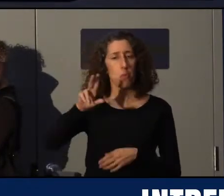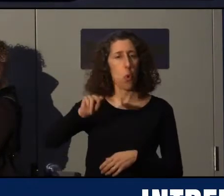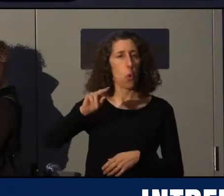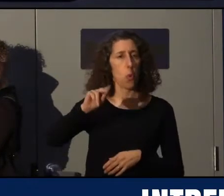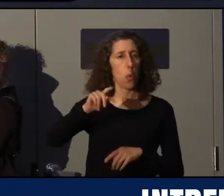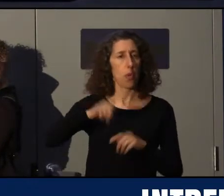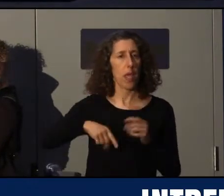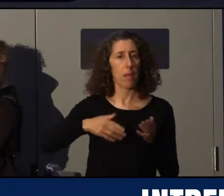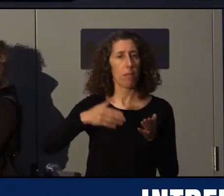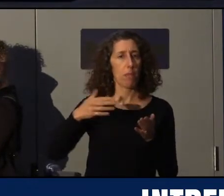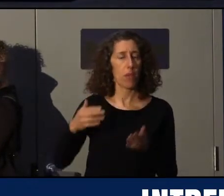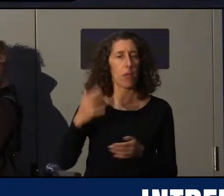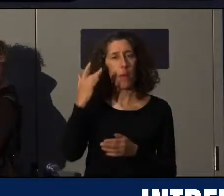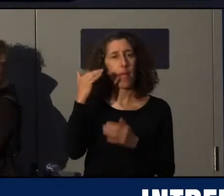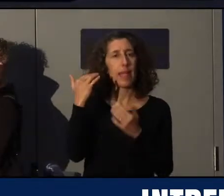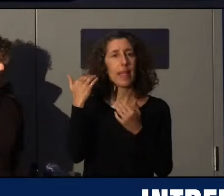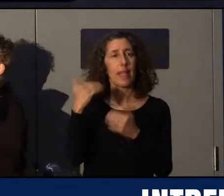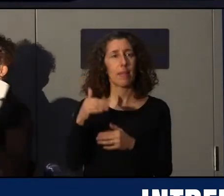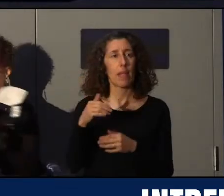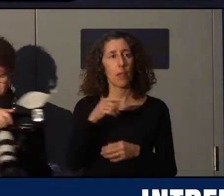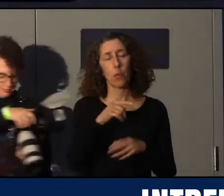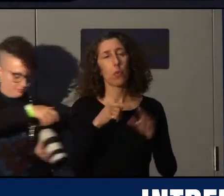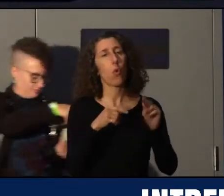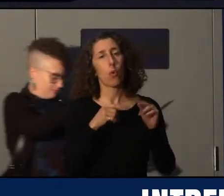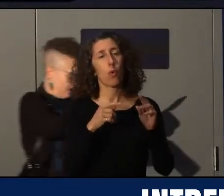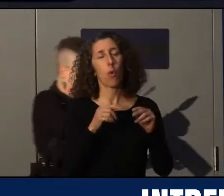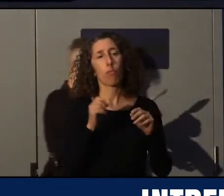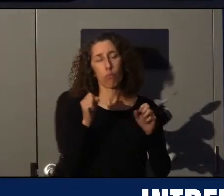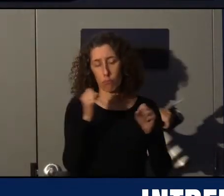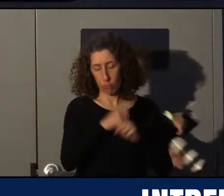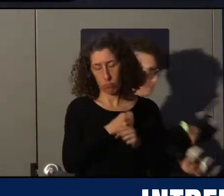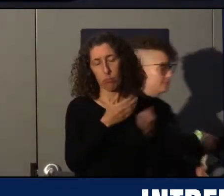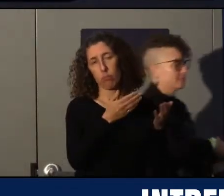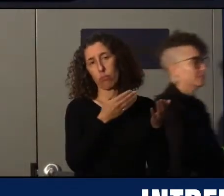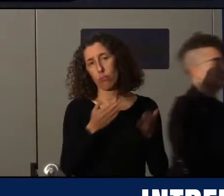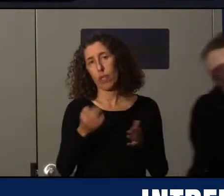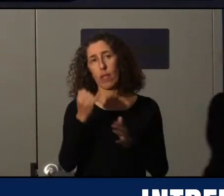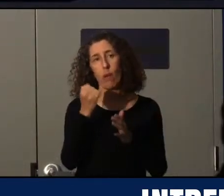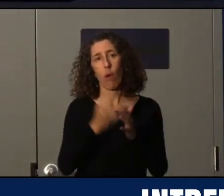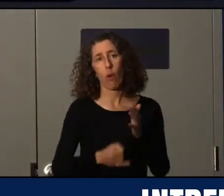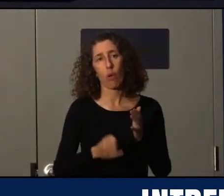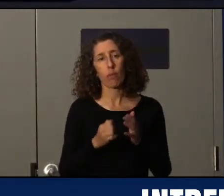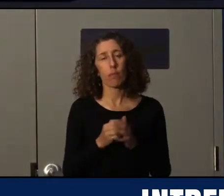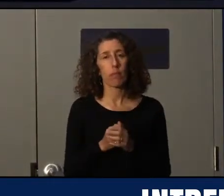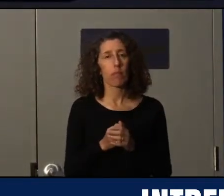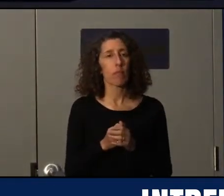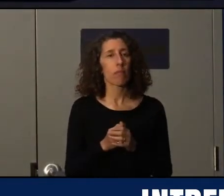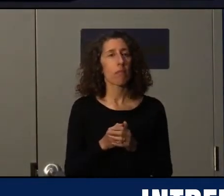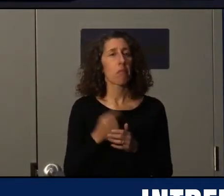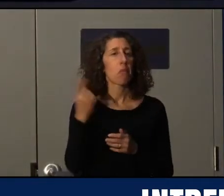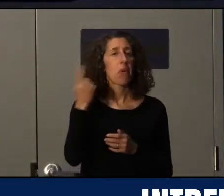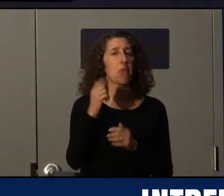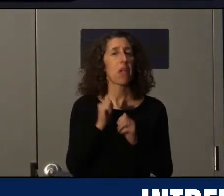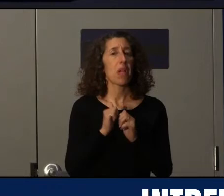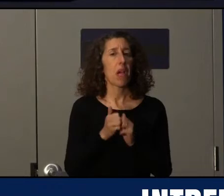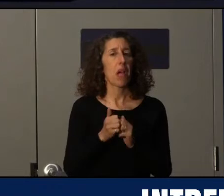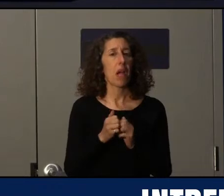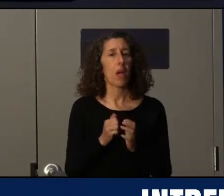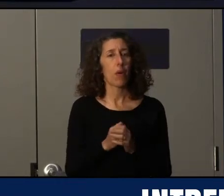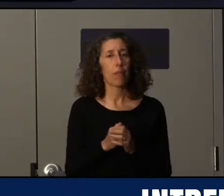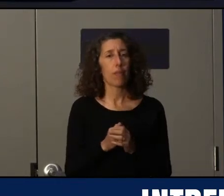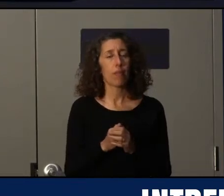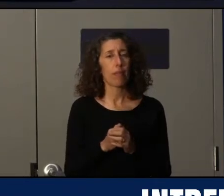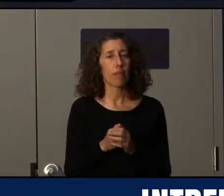Z, and how did you respond to that? So we can take that as an example when we're dealing with other programs here on Earth and saying, hey, no, space.art